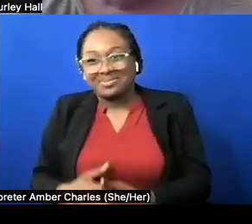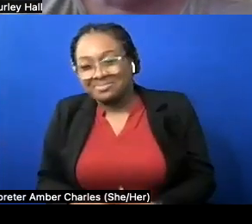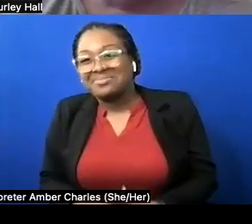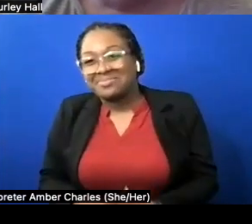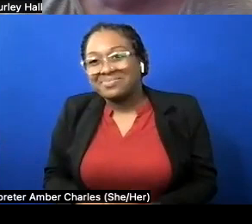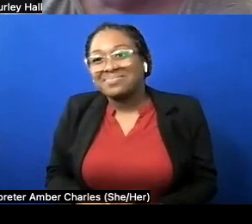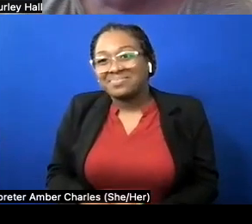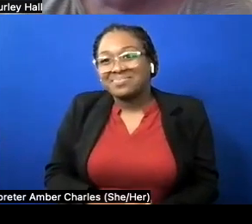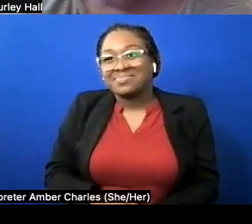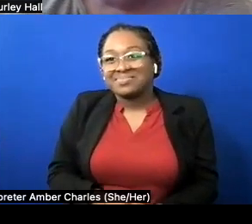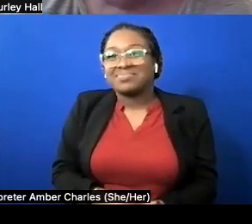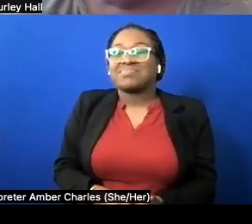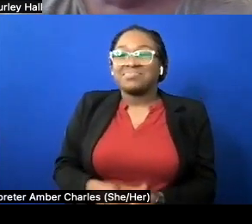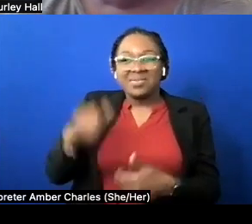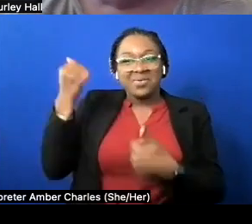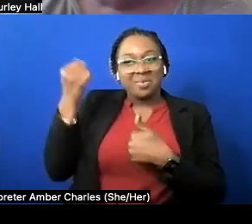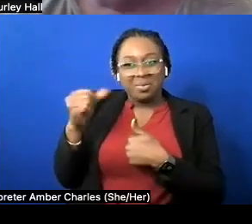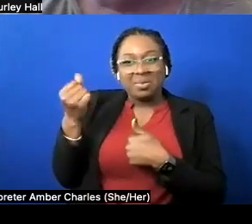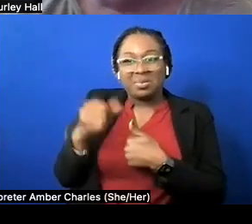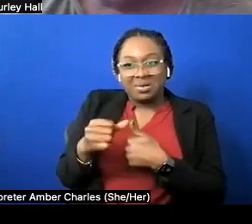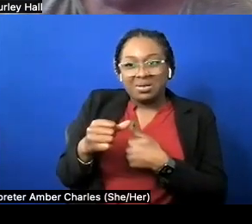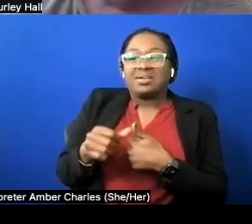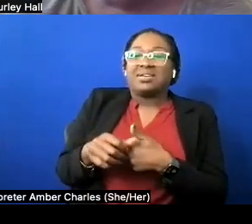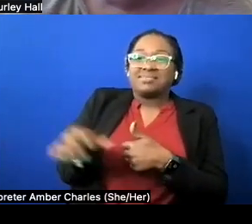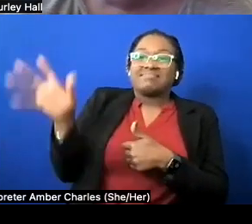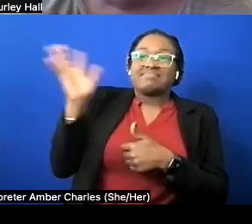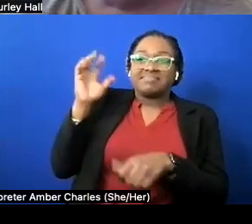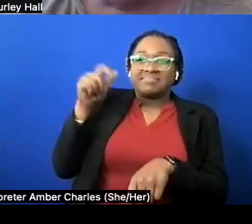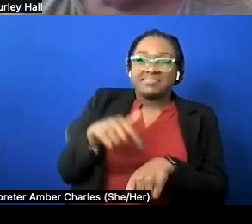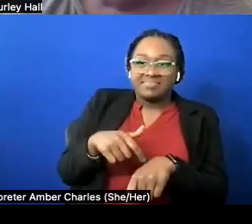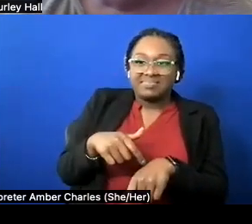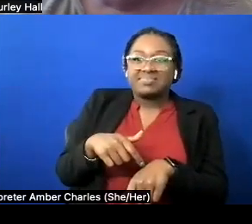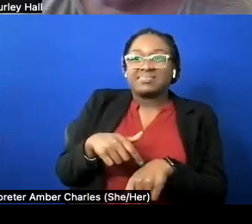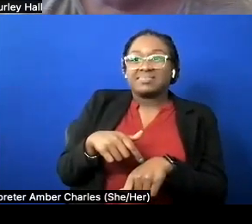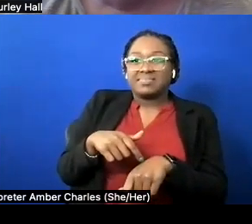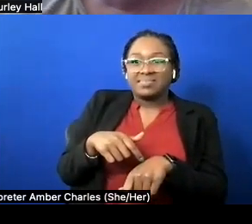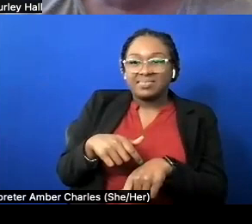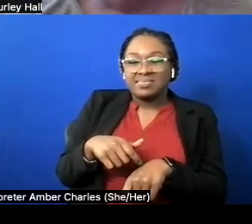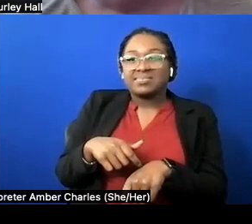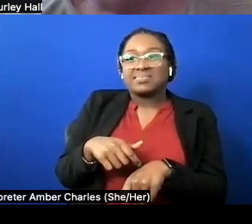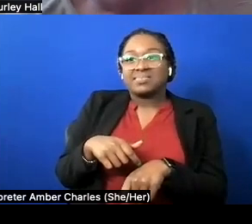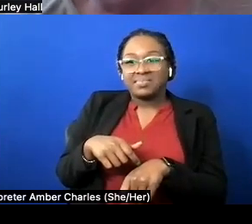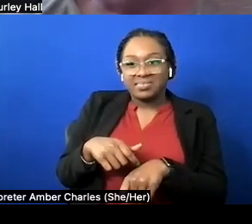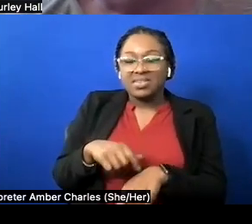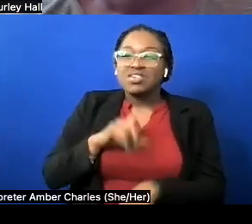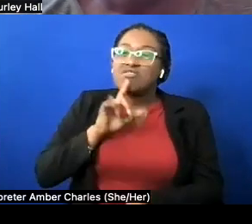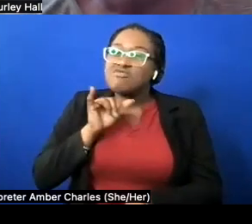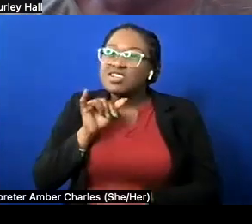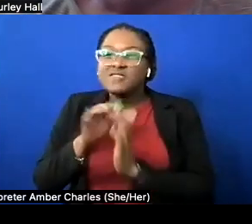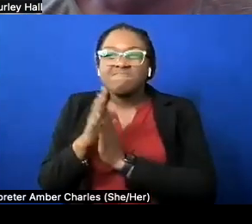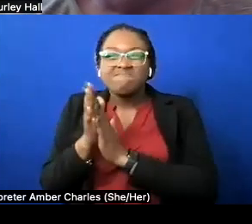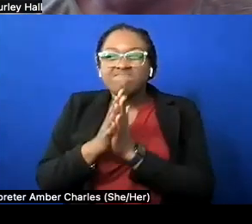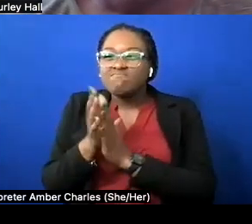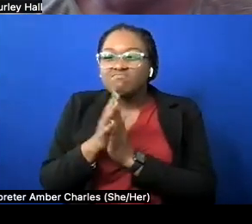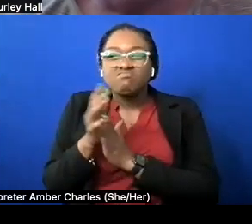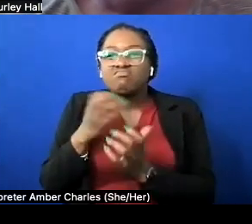I remember at the time really yearning for